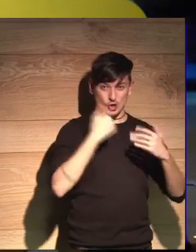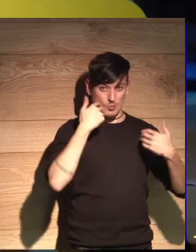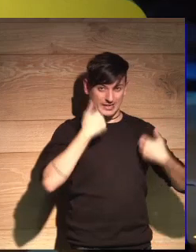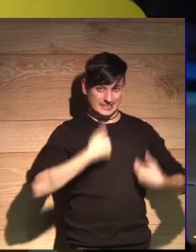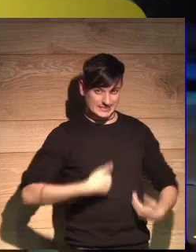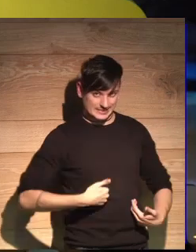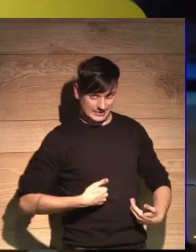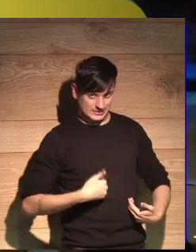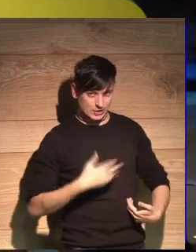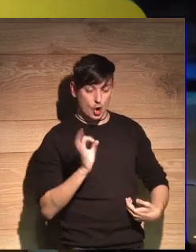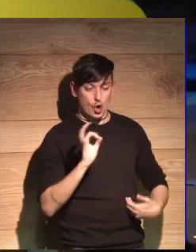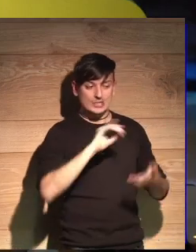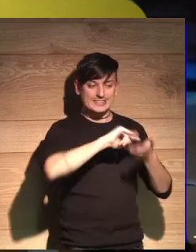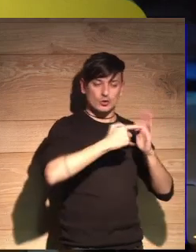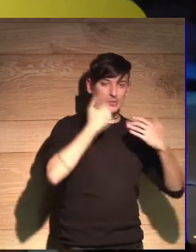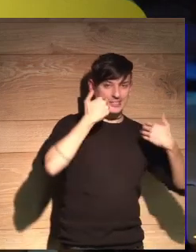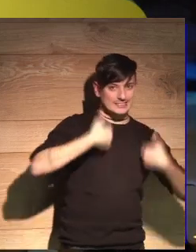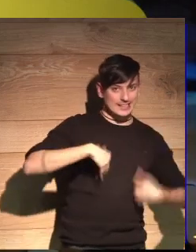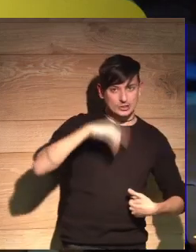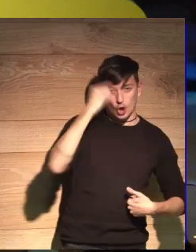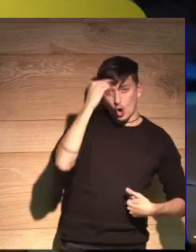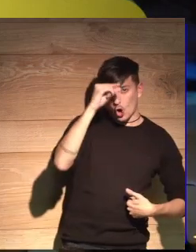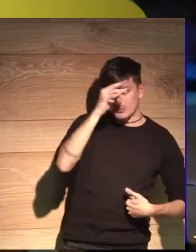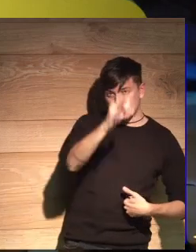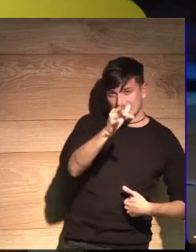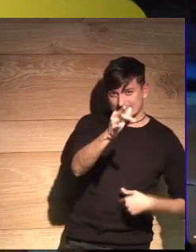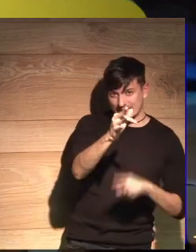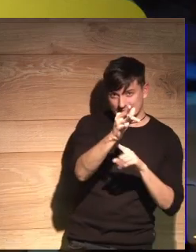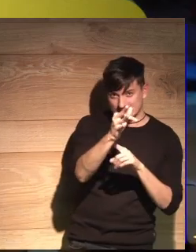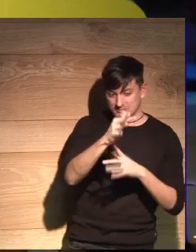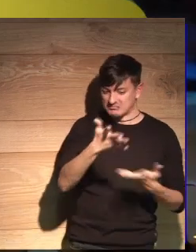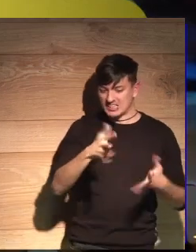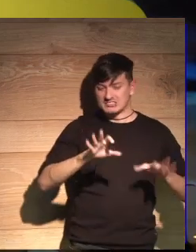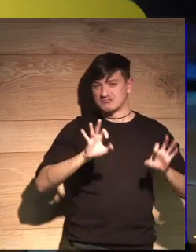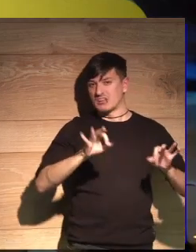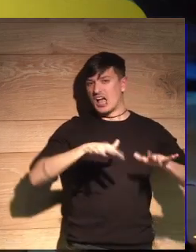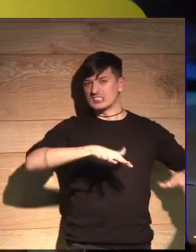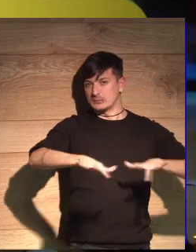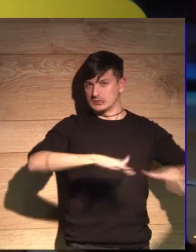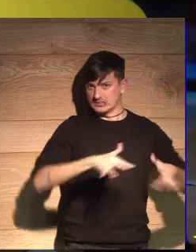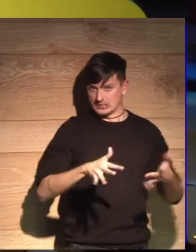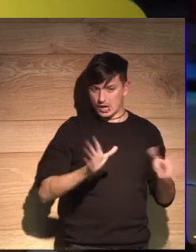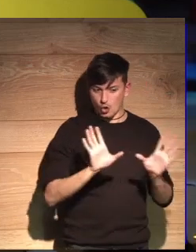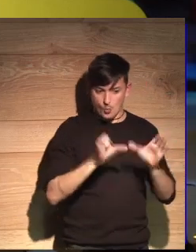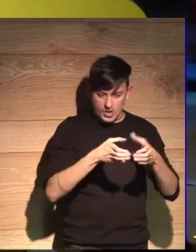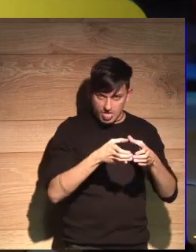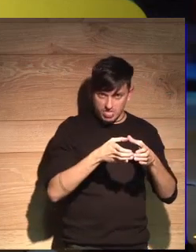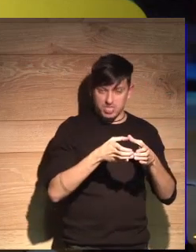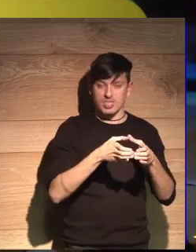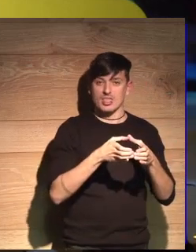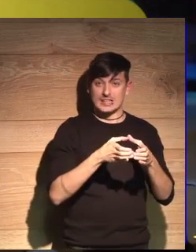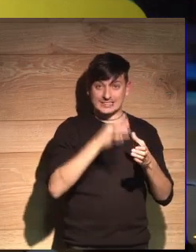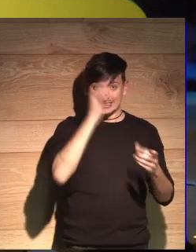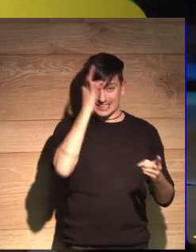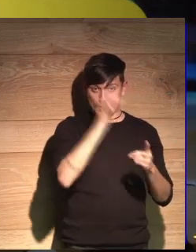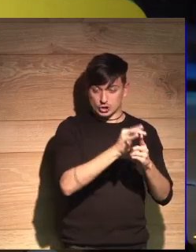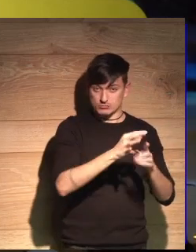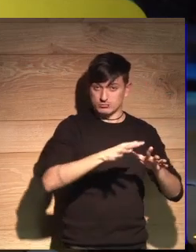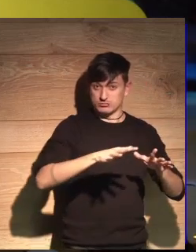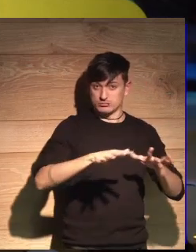optimists and techno-humanists, or humanists who are optimists. So we are on the activism. Telos communities on the